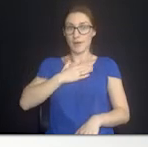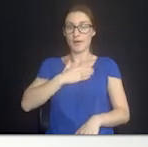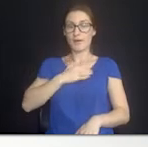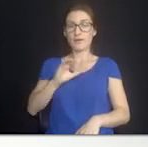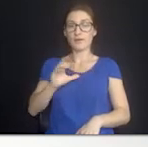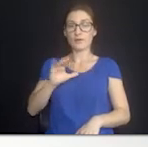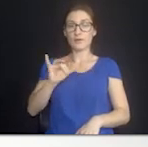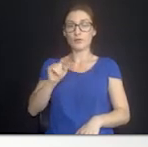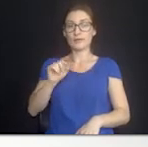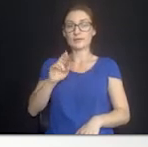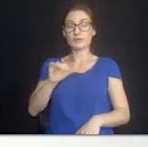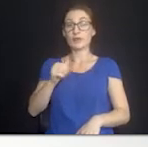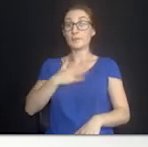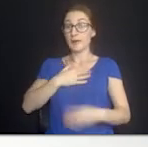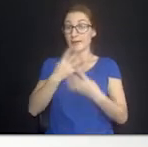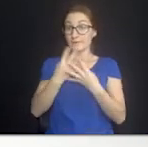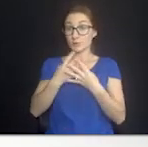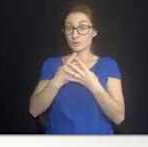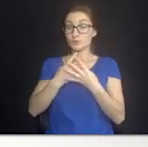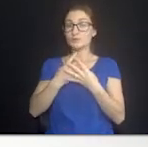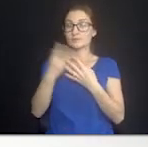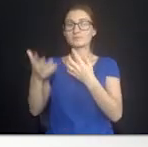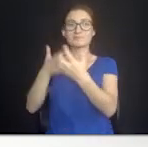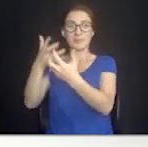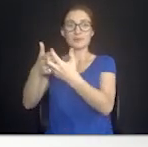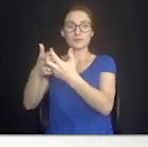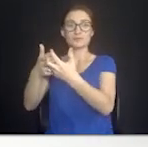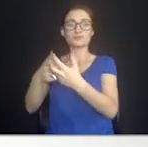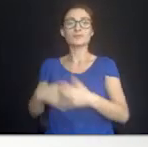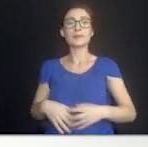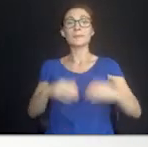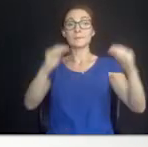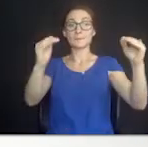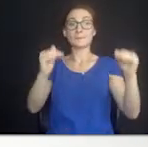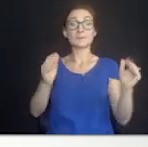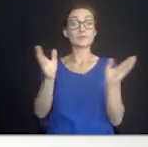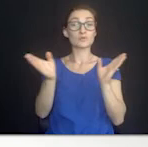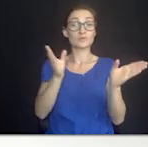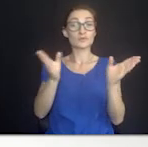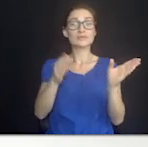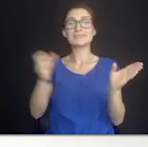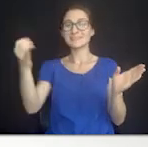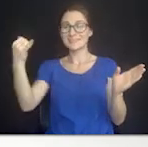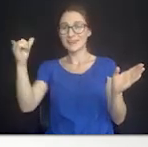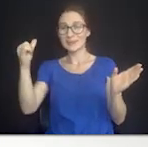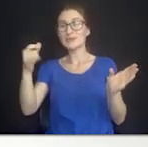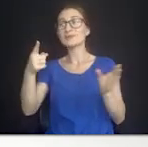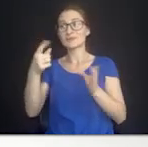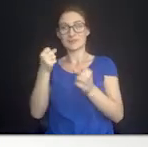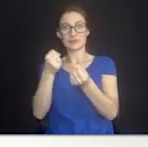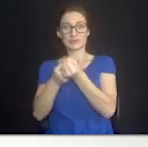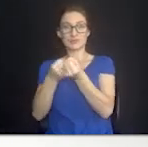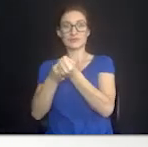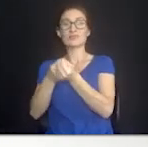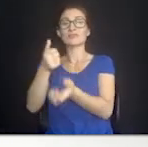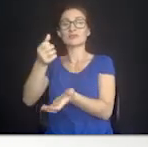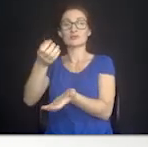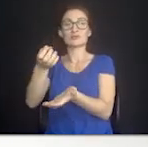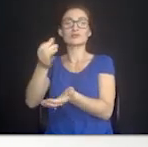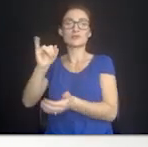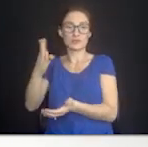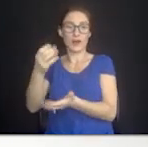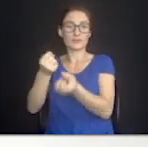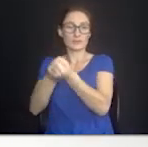that I chose was work and family years, and that's why it's highlighted yellow. And then under services, you'll see it's highlighted yellow for job support because that's